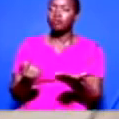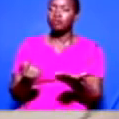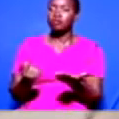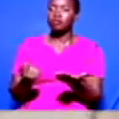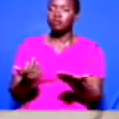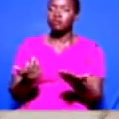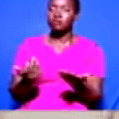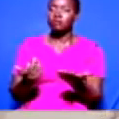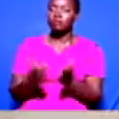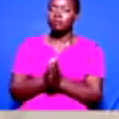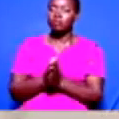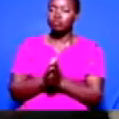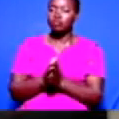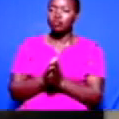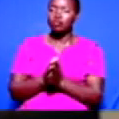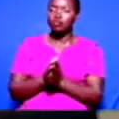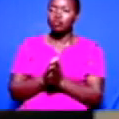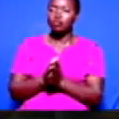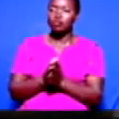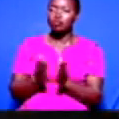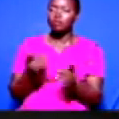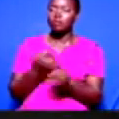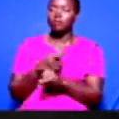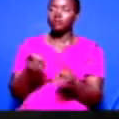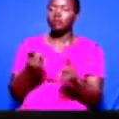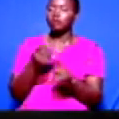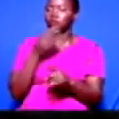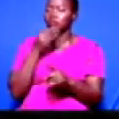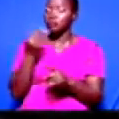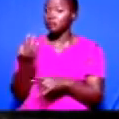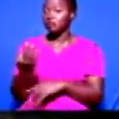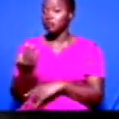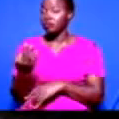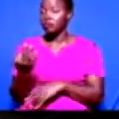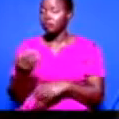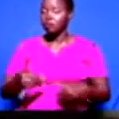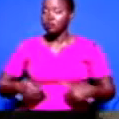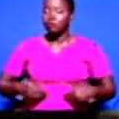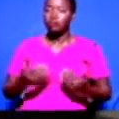But I cannot change my mind. But as a father of three young children,